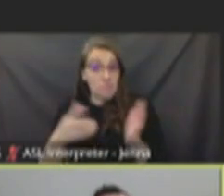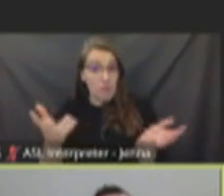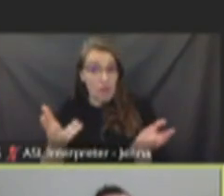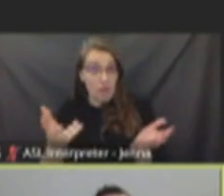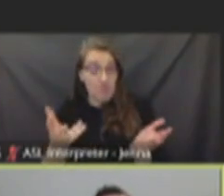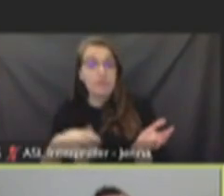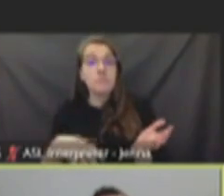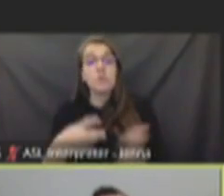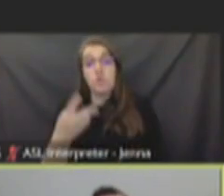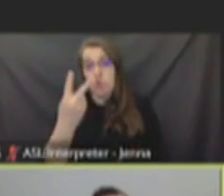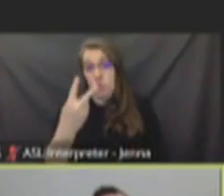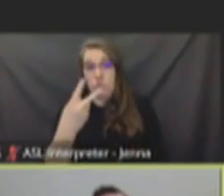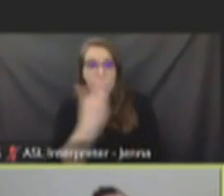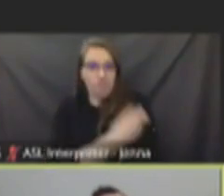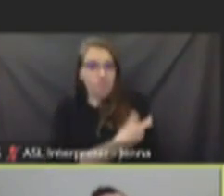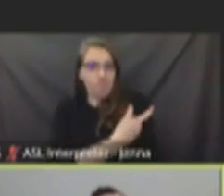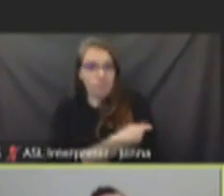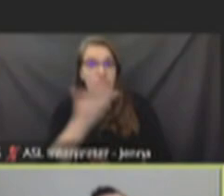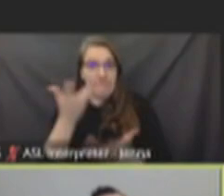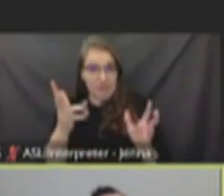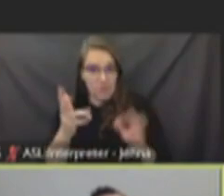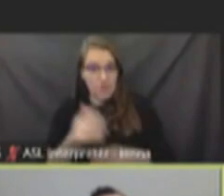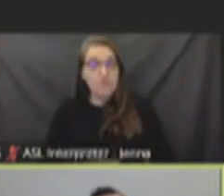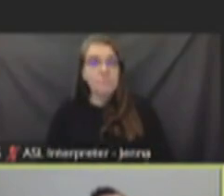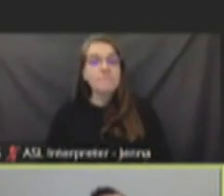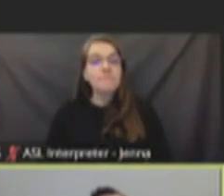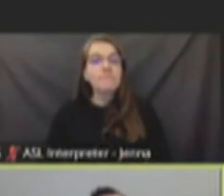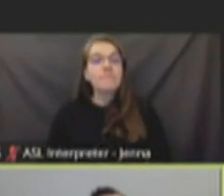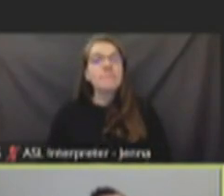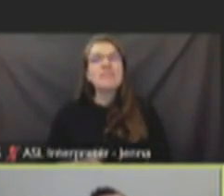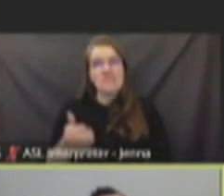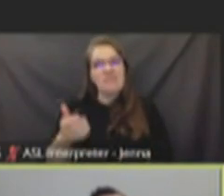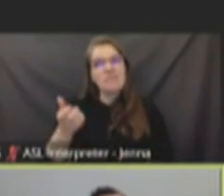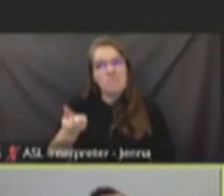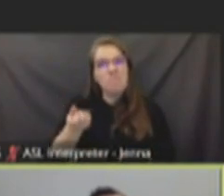two doses, although, you know, we have received a lot of questions about